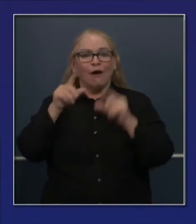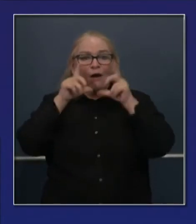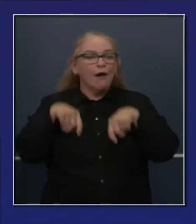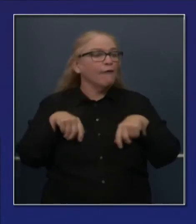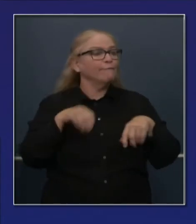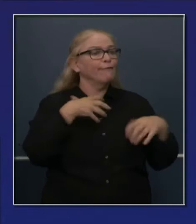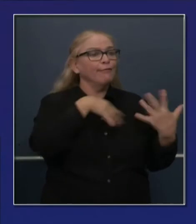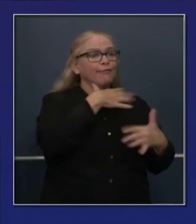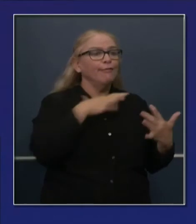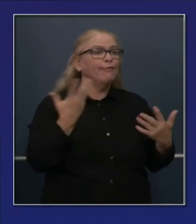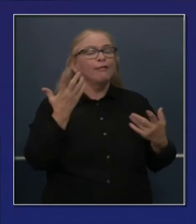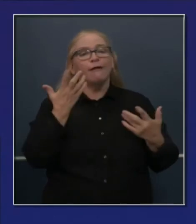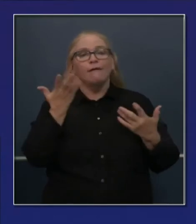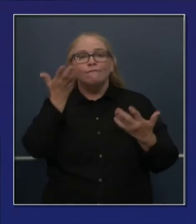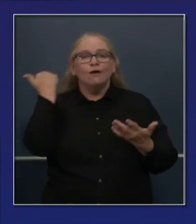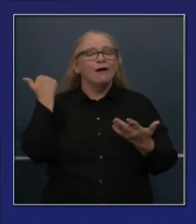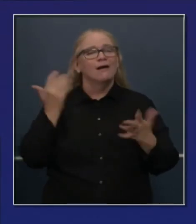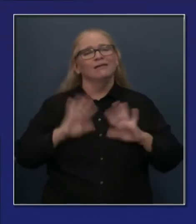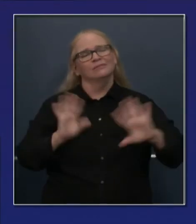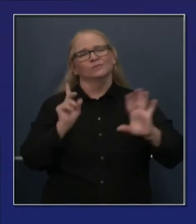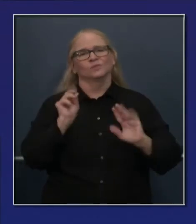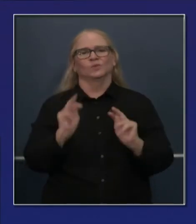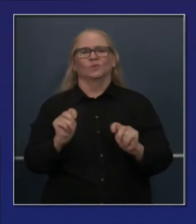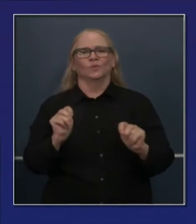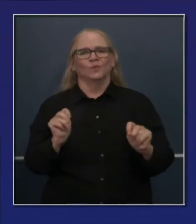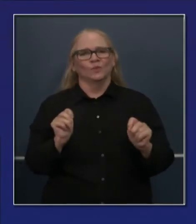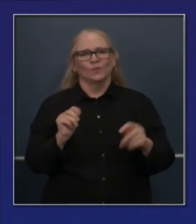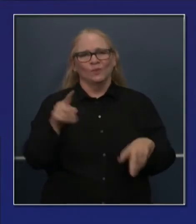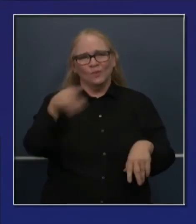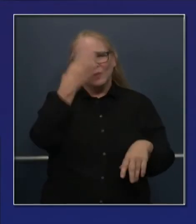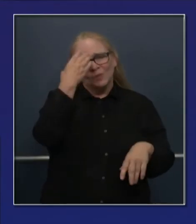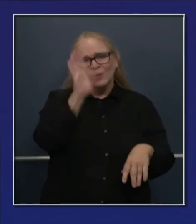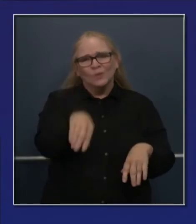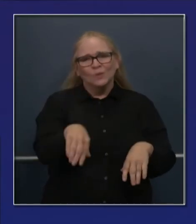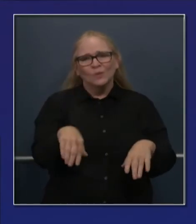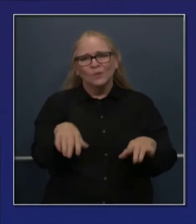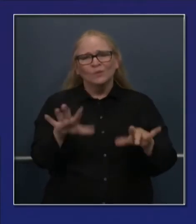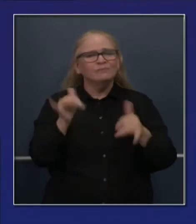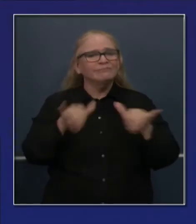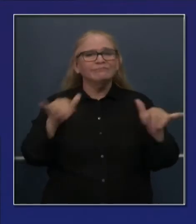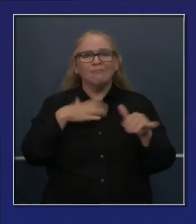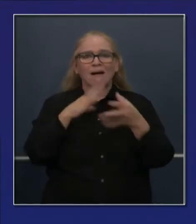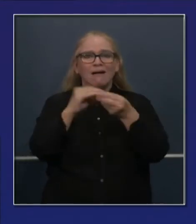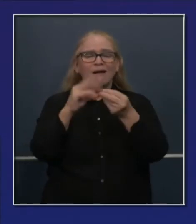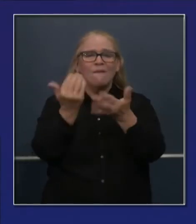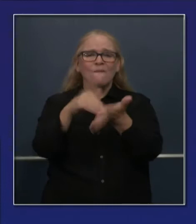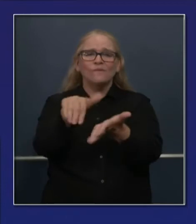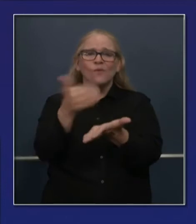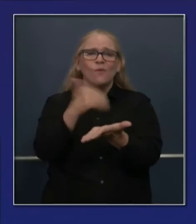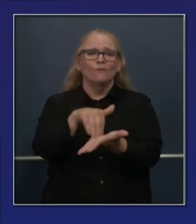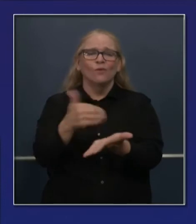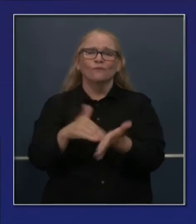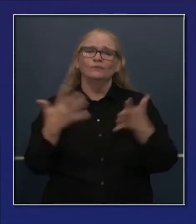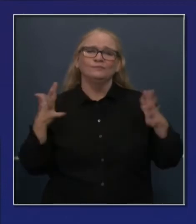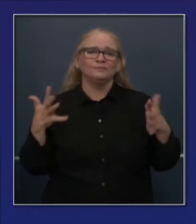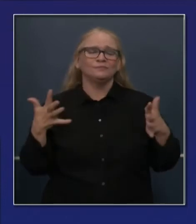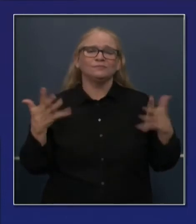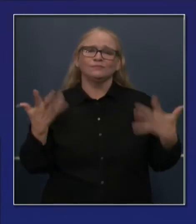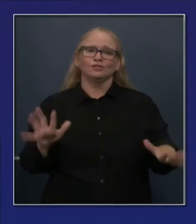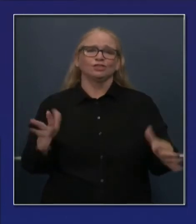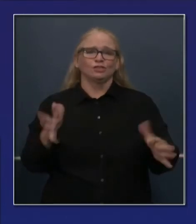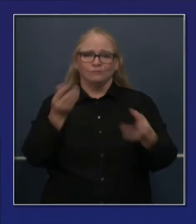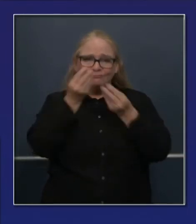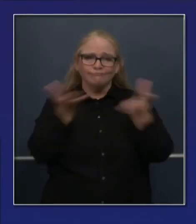that is a slide very familiar to those that have taken the time to watch our presentations.